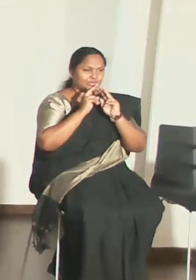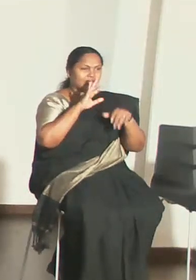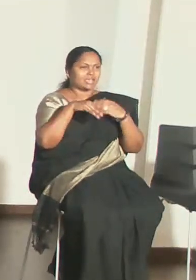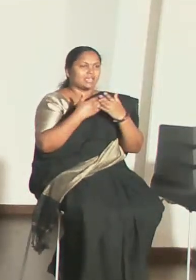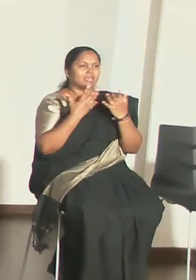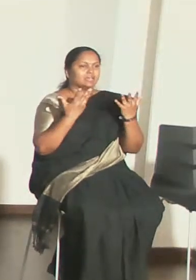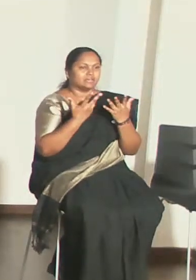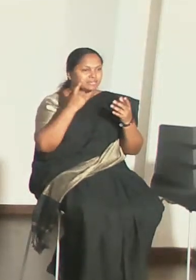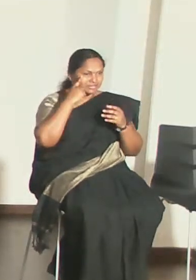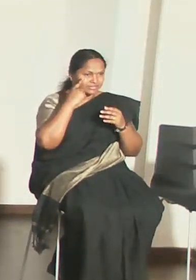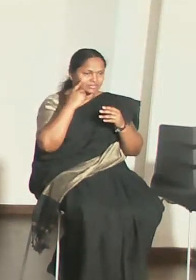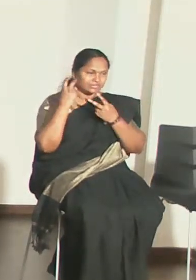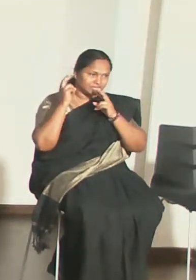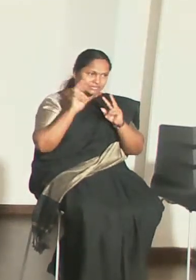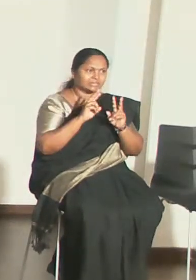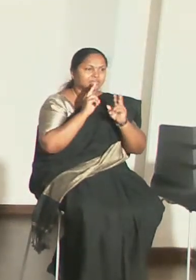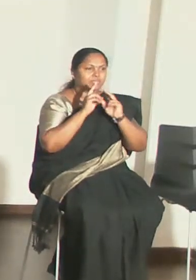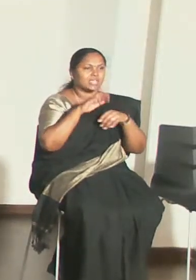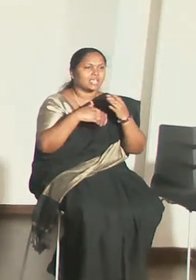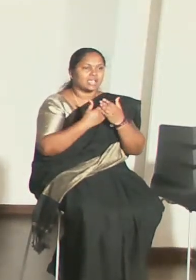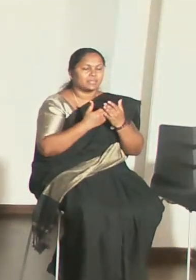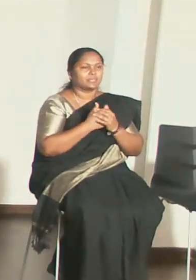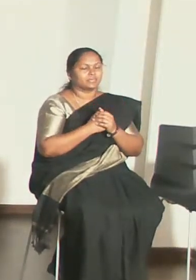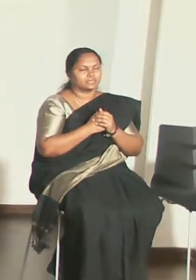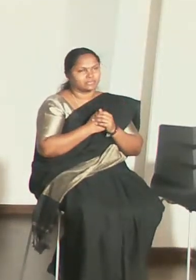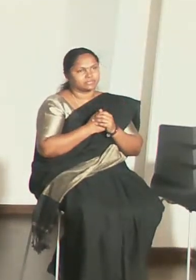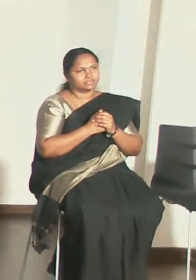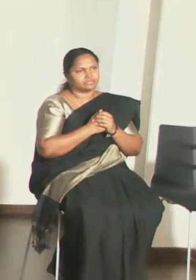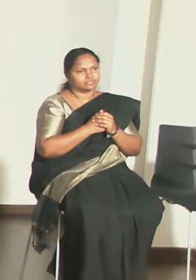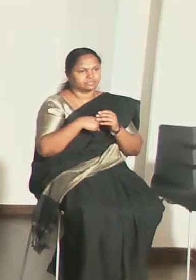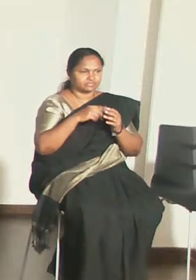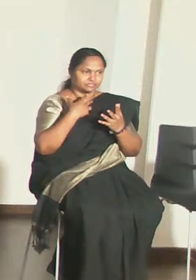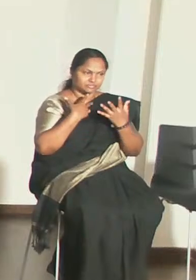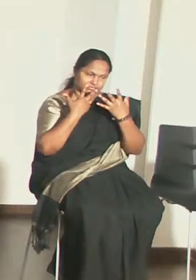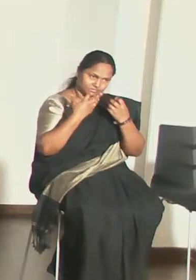about or struggling to speak about. Uh, we have